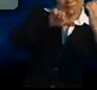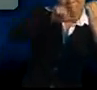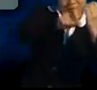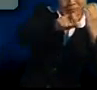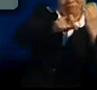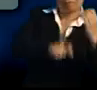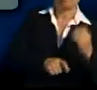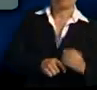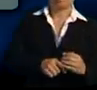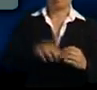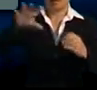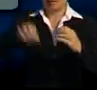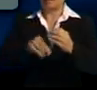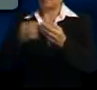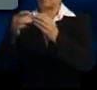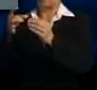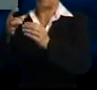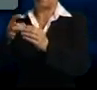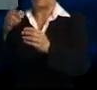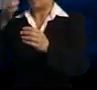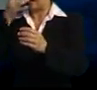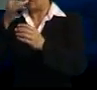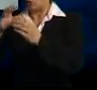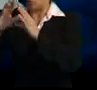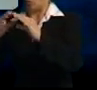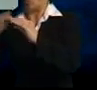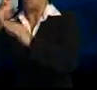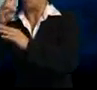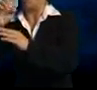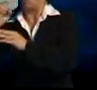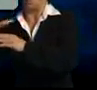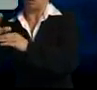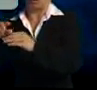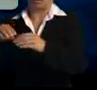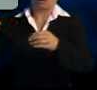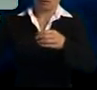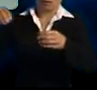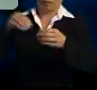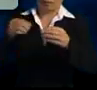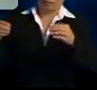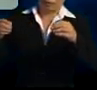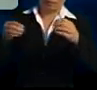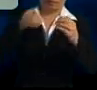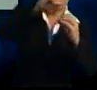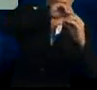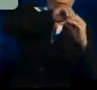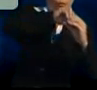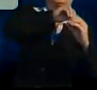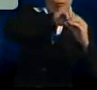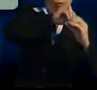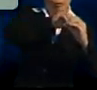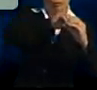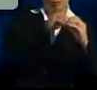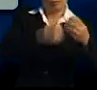Then, take some glass wool with the forceps and insert it, placing it before